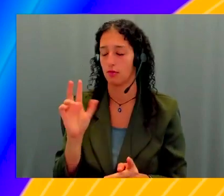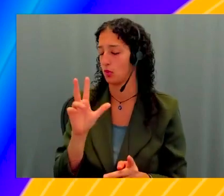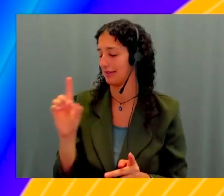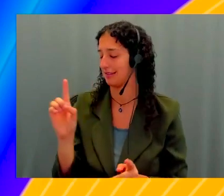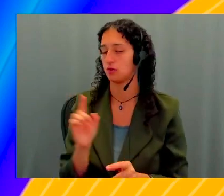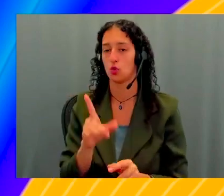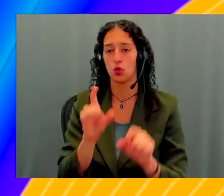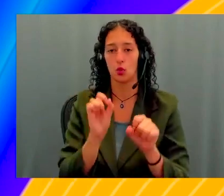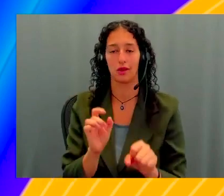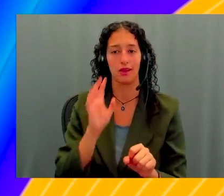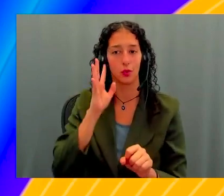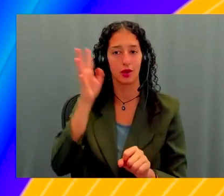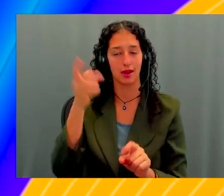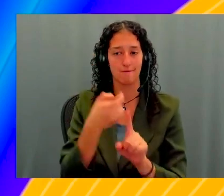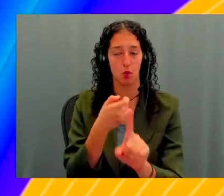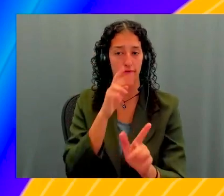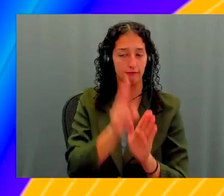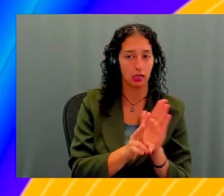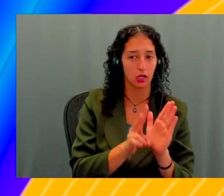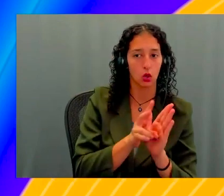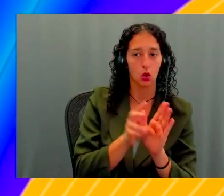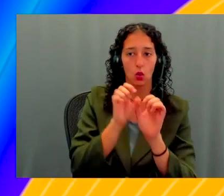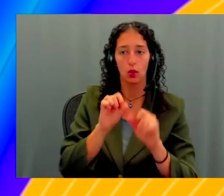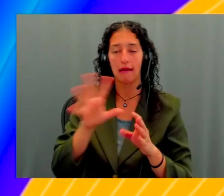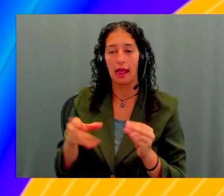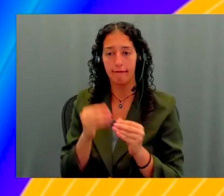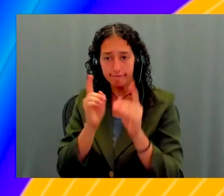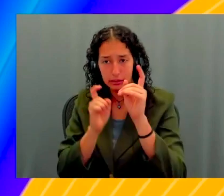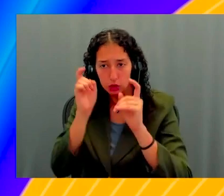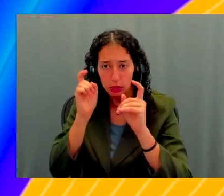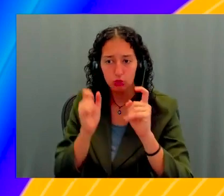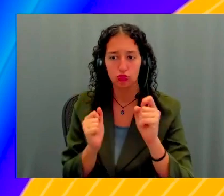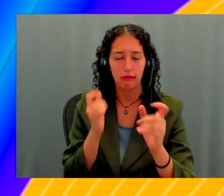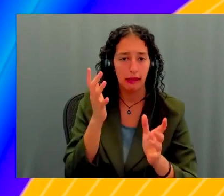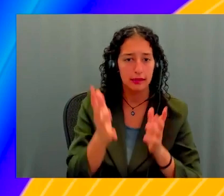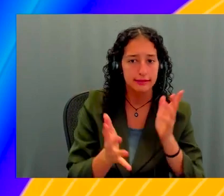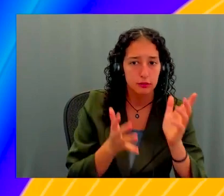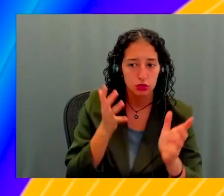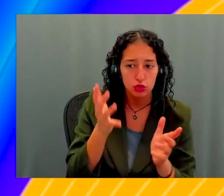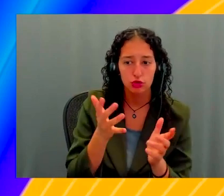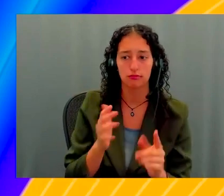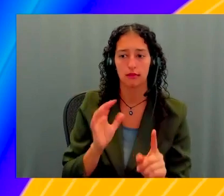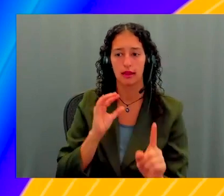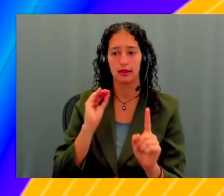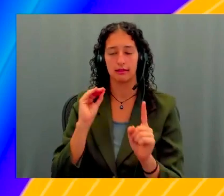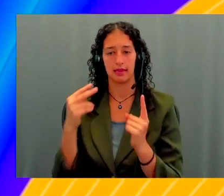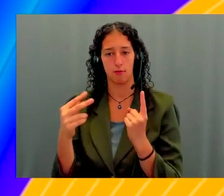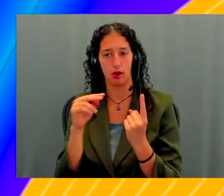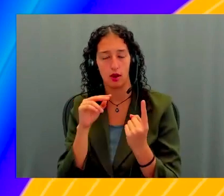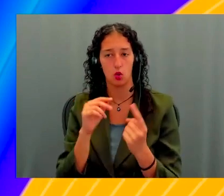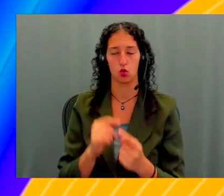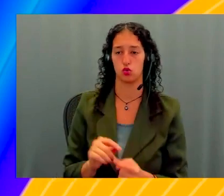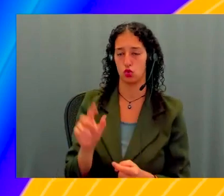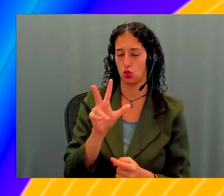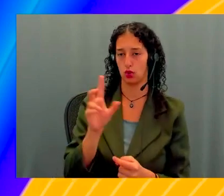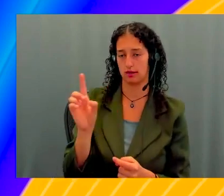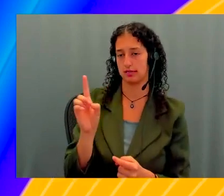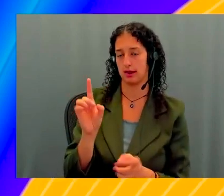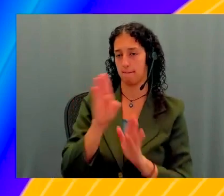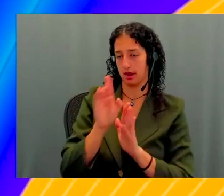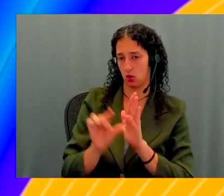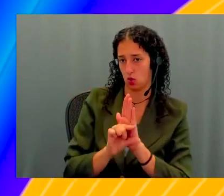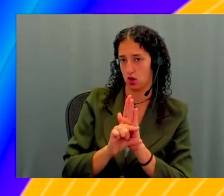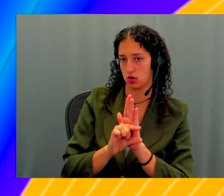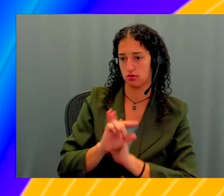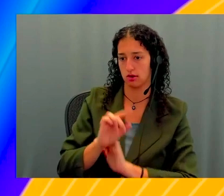prompt or a video. You can add facial expressions, hand gestures, camera angles and camera motions, 3D backgrounds, generate scripts and